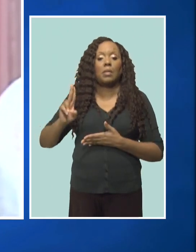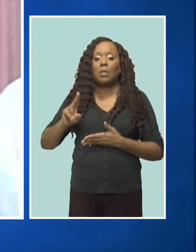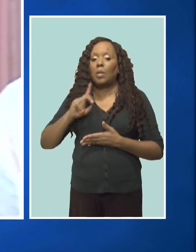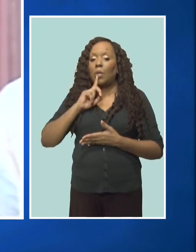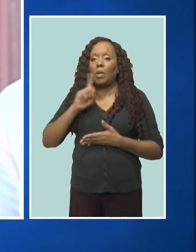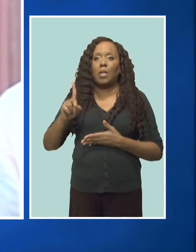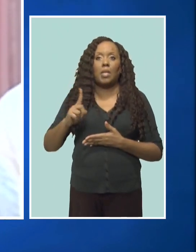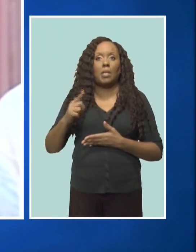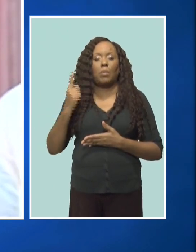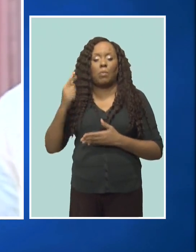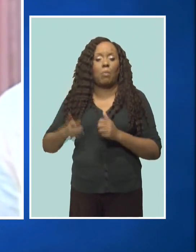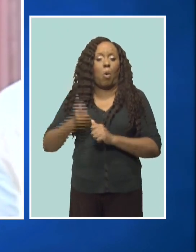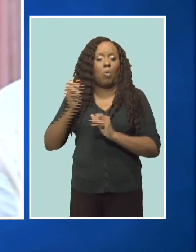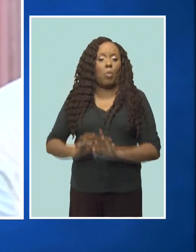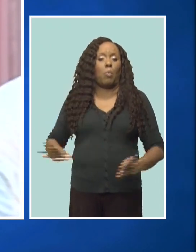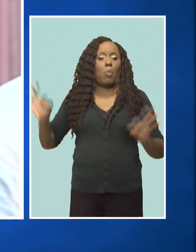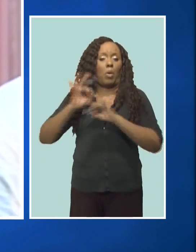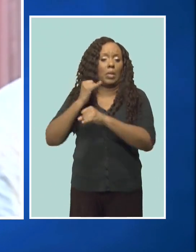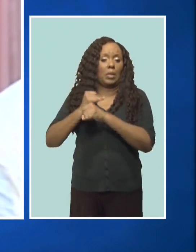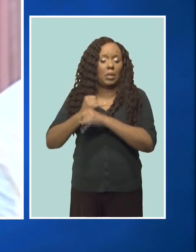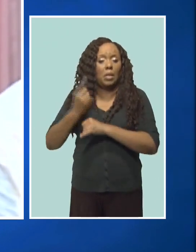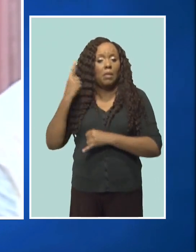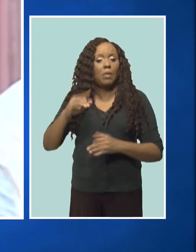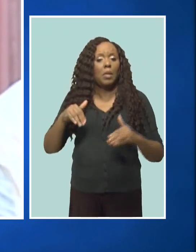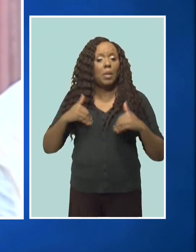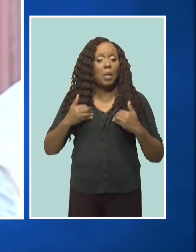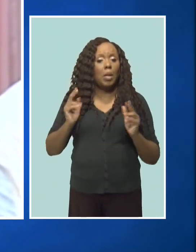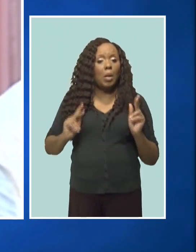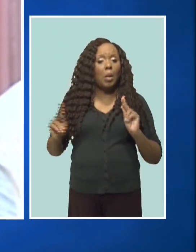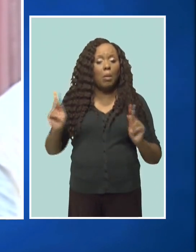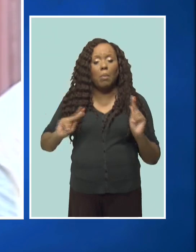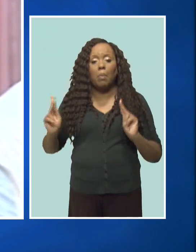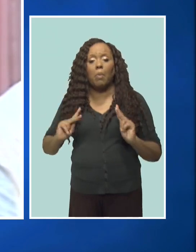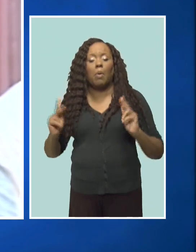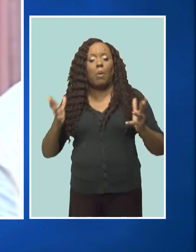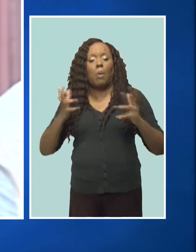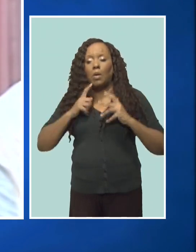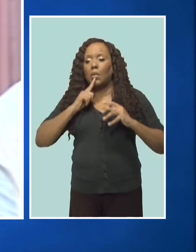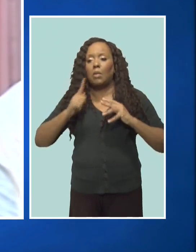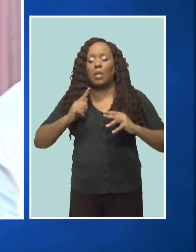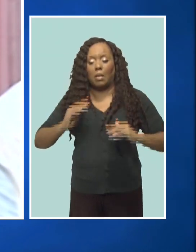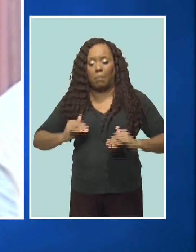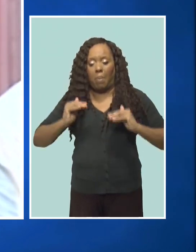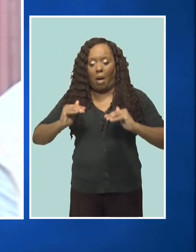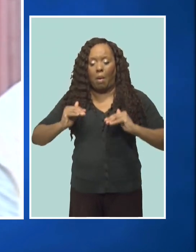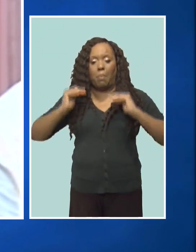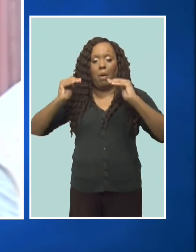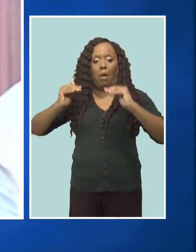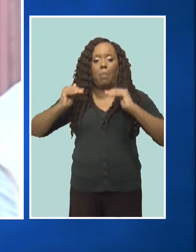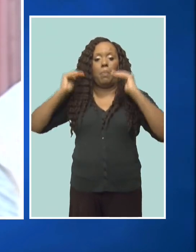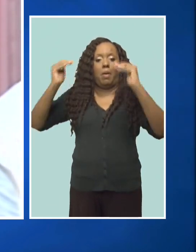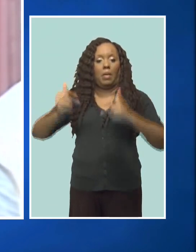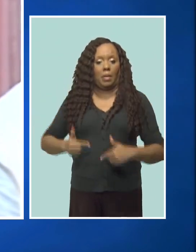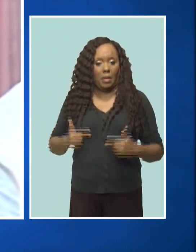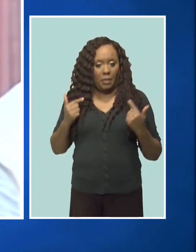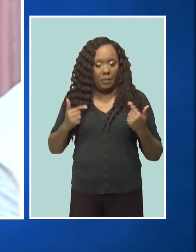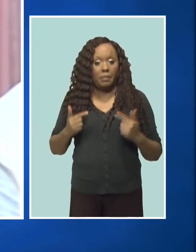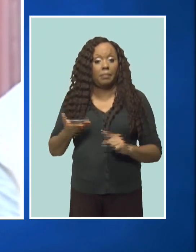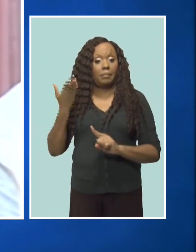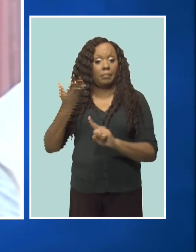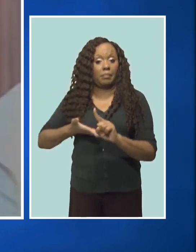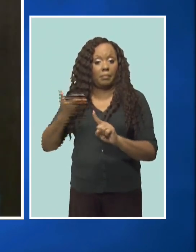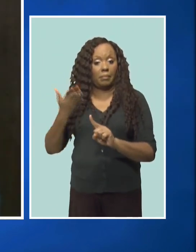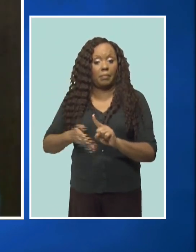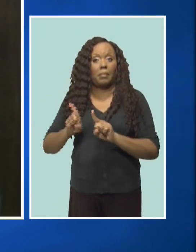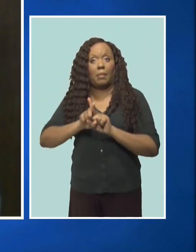important tertiary institution for young people of the sub-region as they sought upward mobility. She notes Sir Keith was a mentor and guide